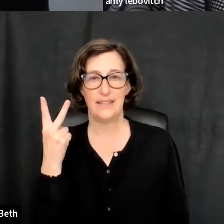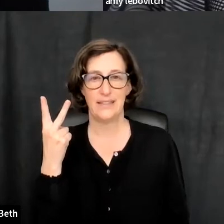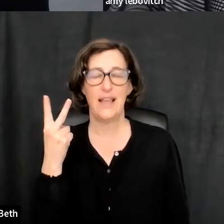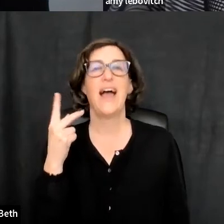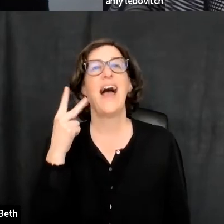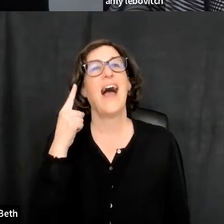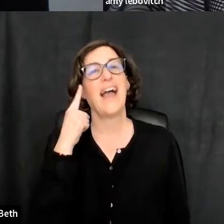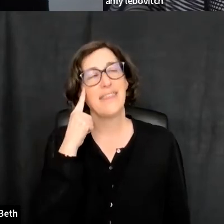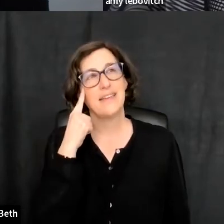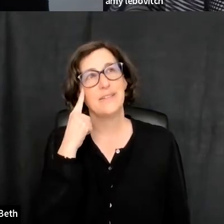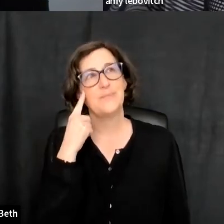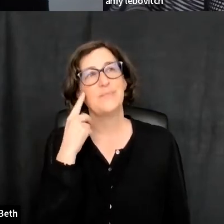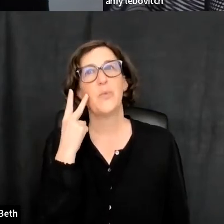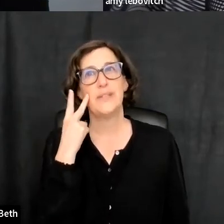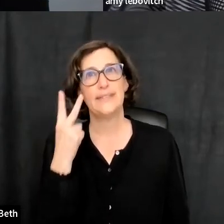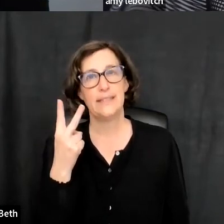a lot of